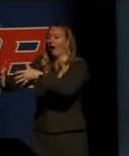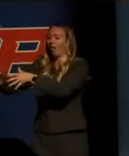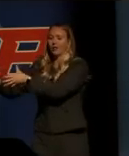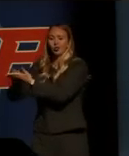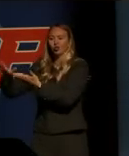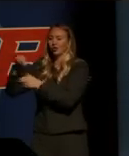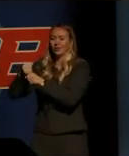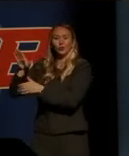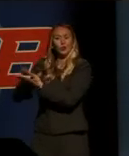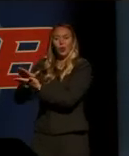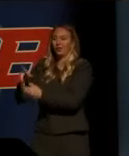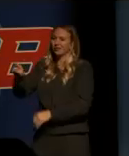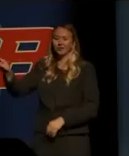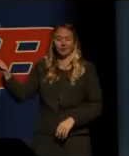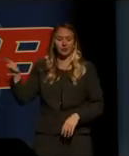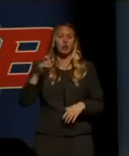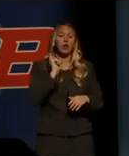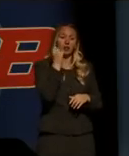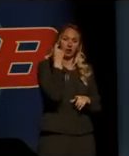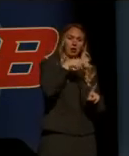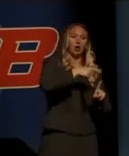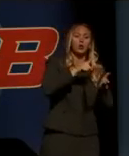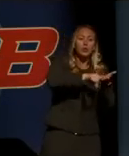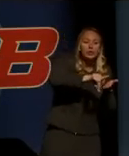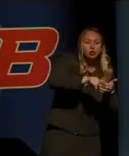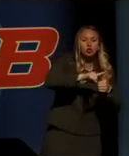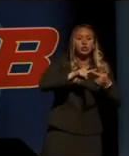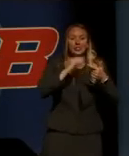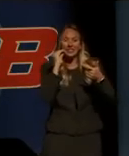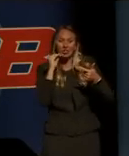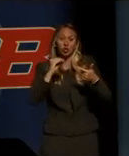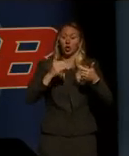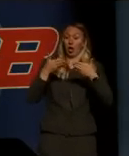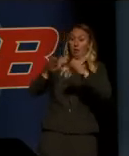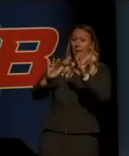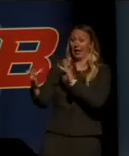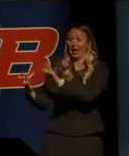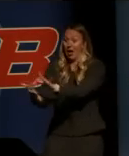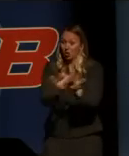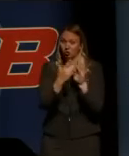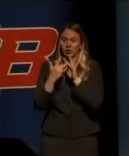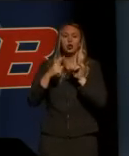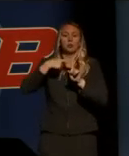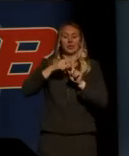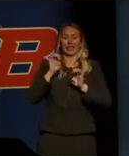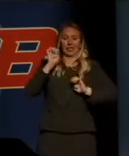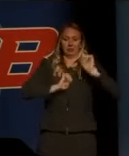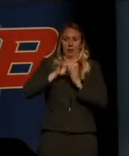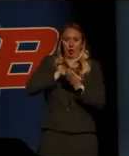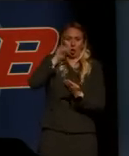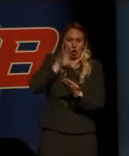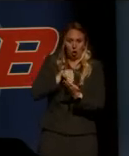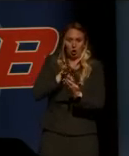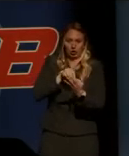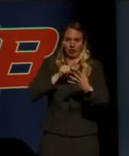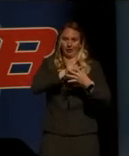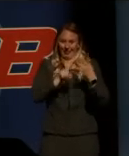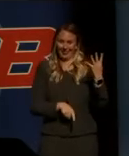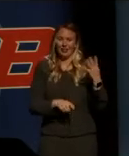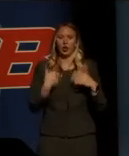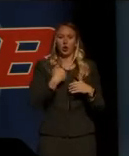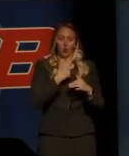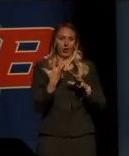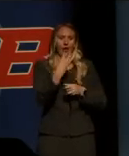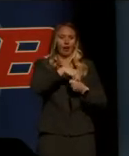us through research, teaching, public outreach, and experiential learning to solve those terrible public problems you see in